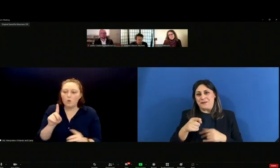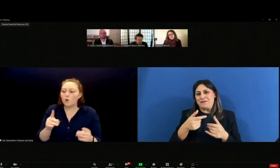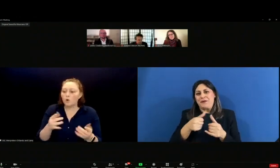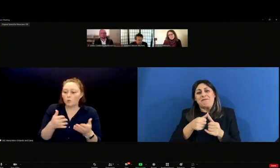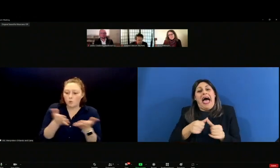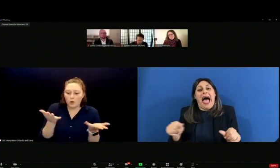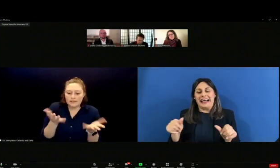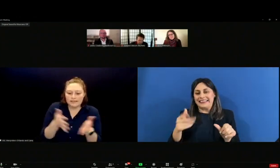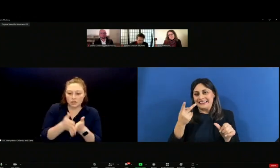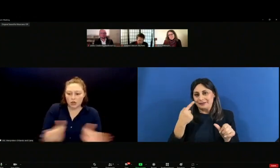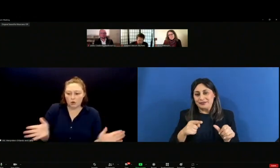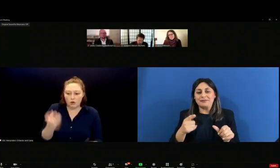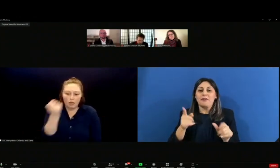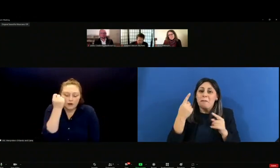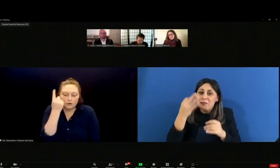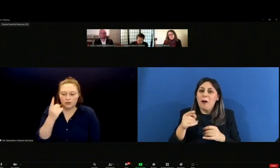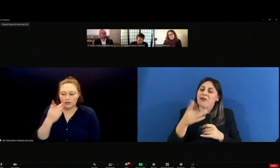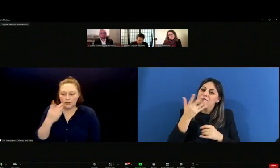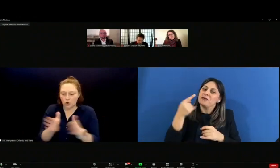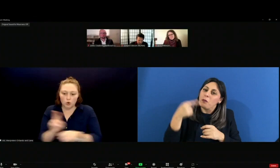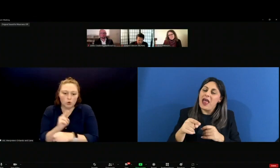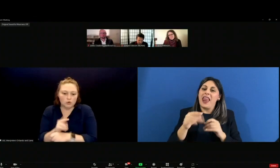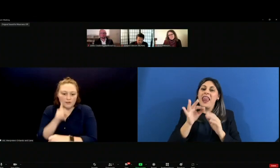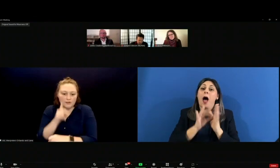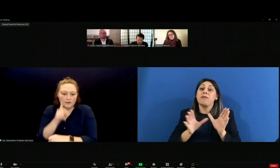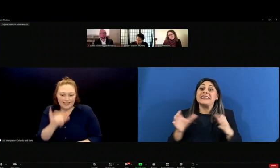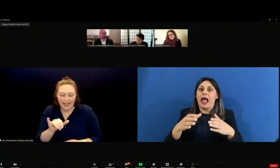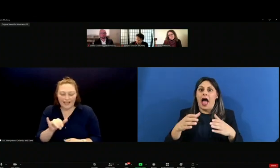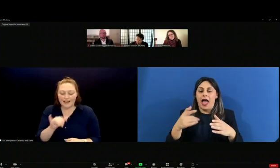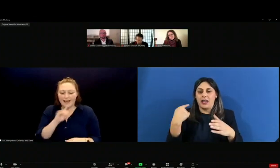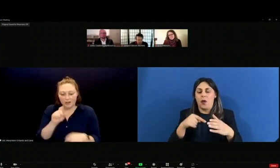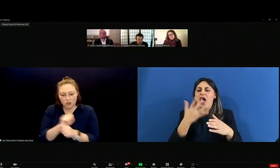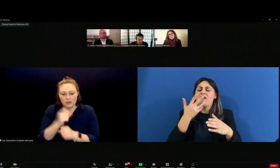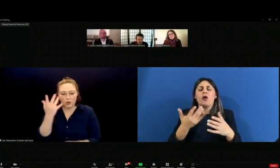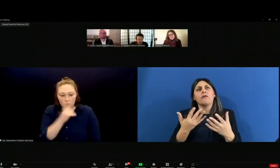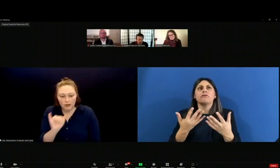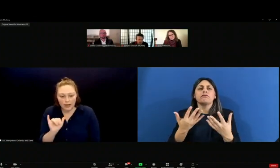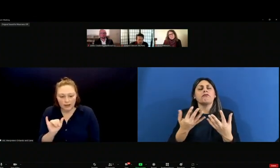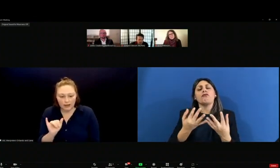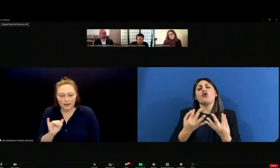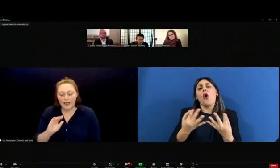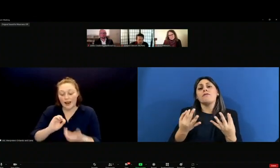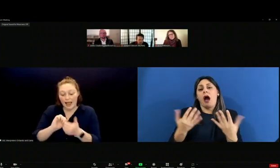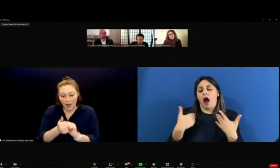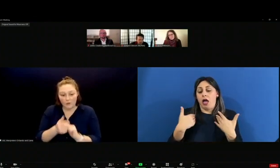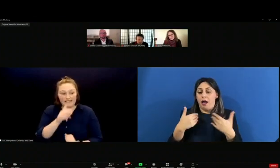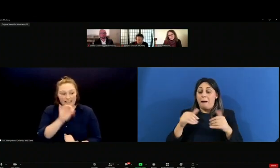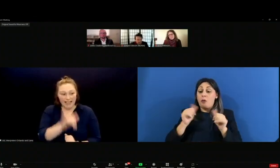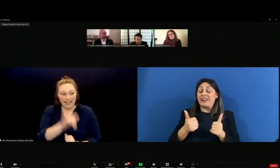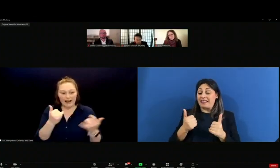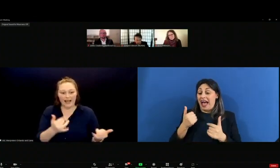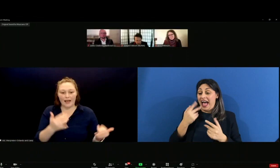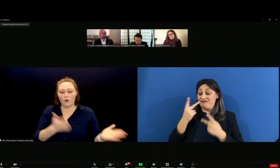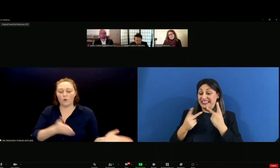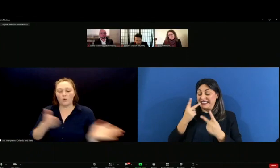of the visual modality in the form of simultaneity and iconicity look? And then how do these properties look when they are part of a